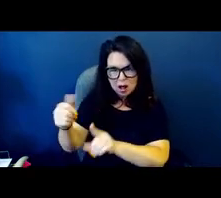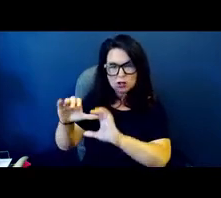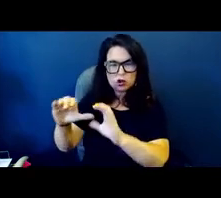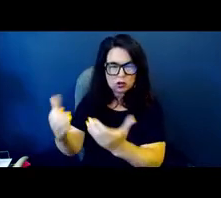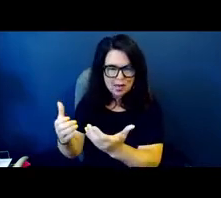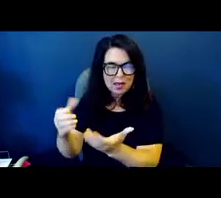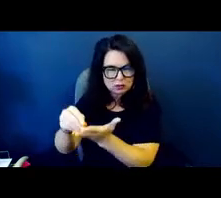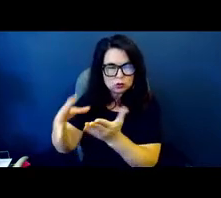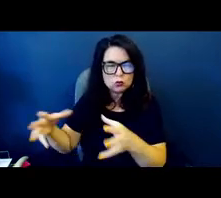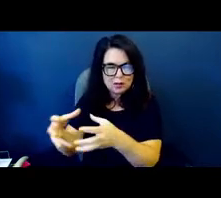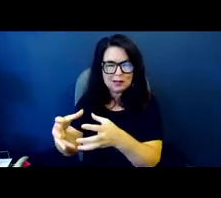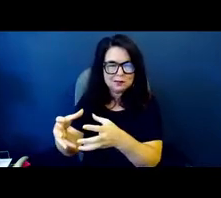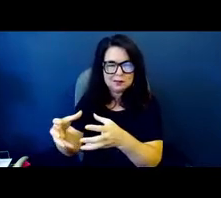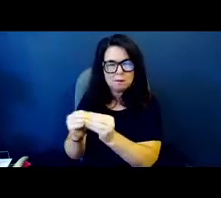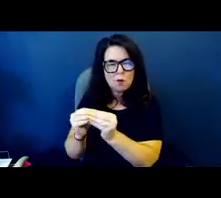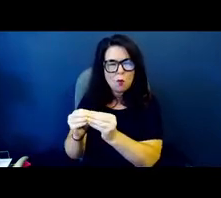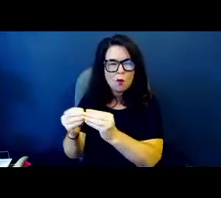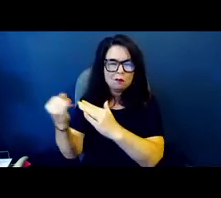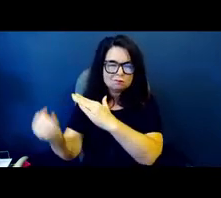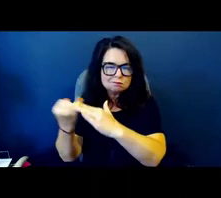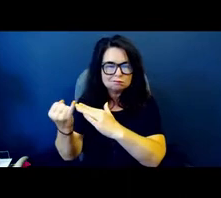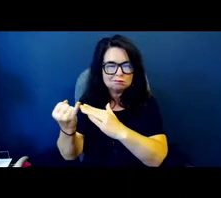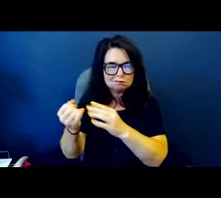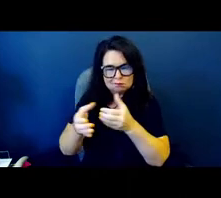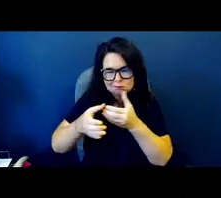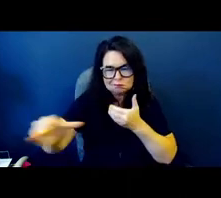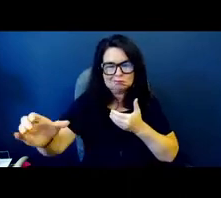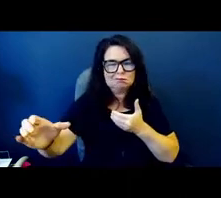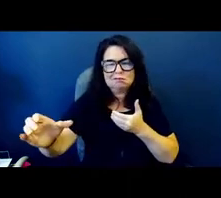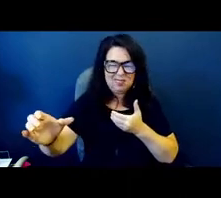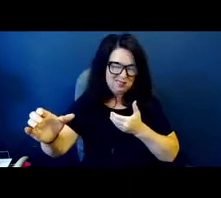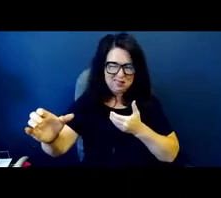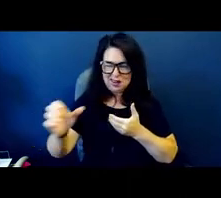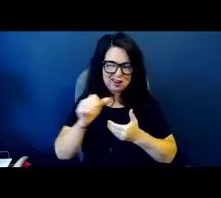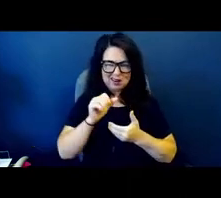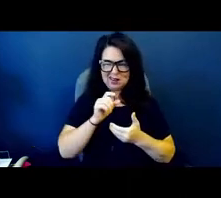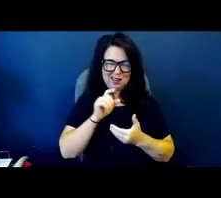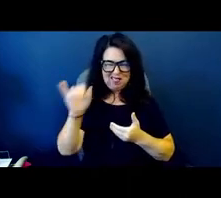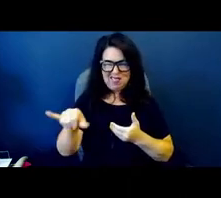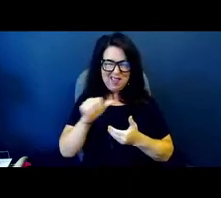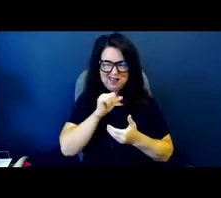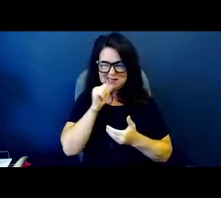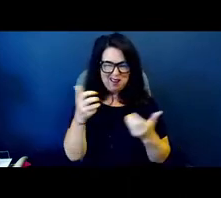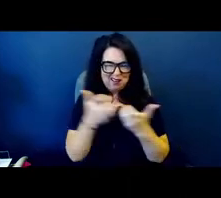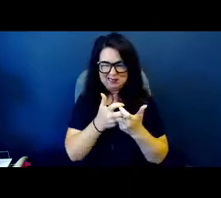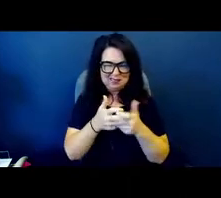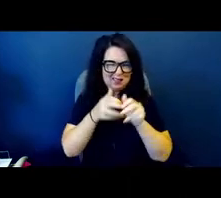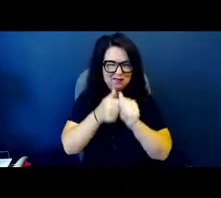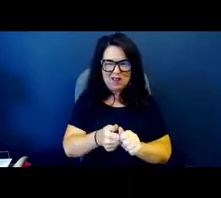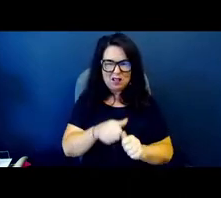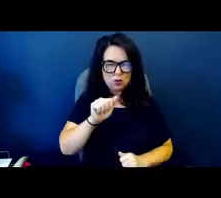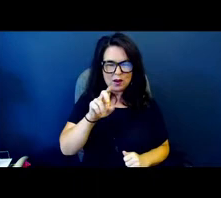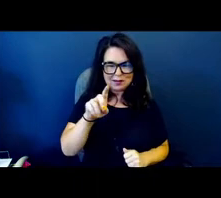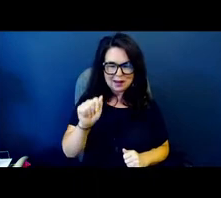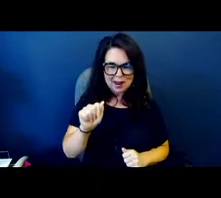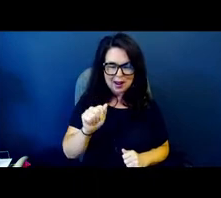was not in the spirit of the ADA, and my parents were fighting to change that. But